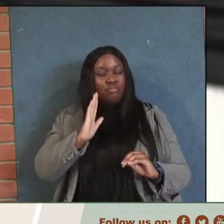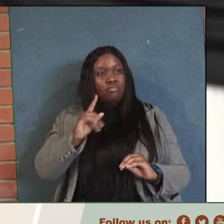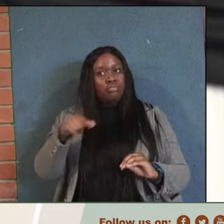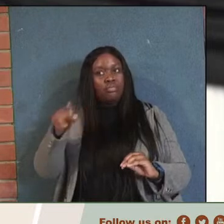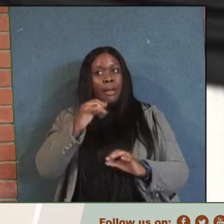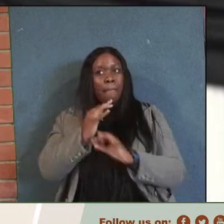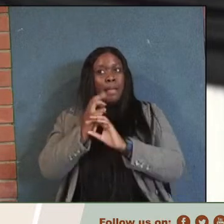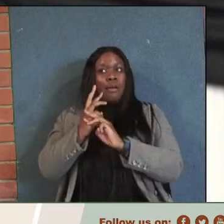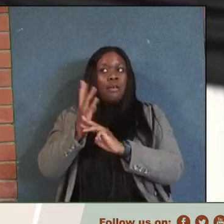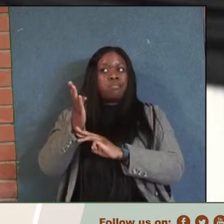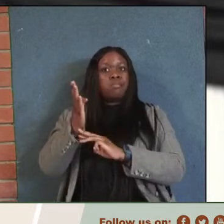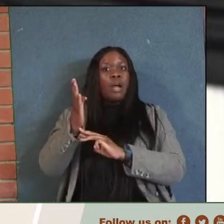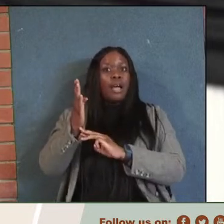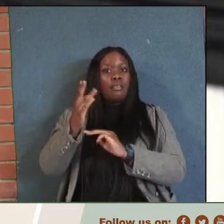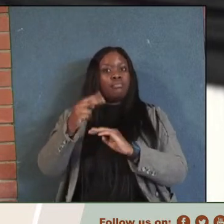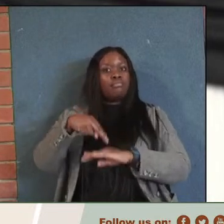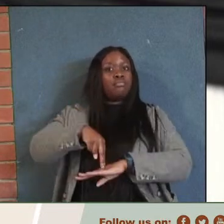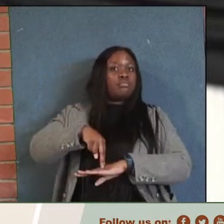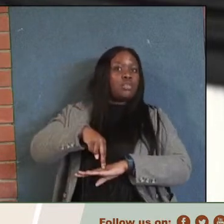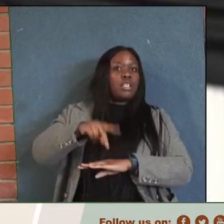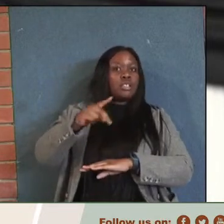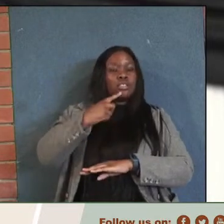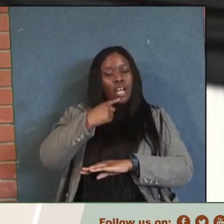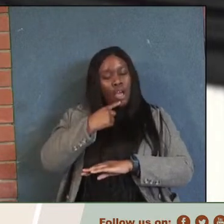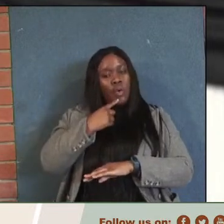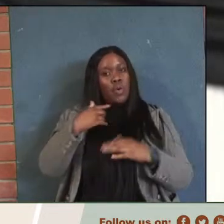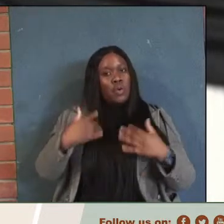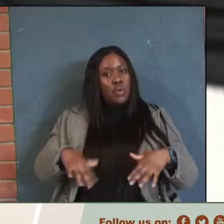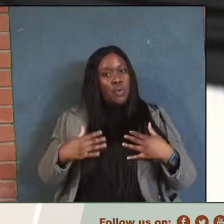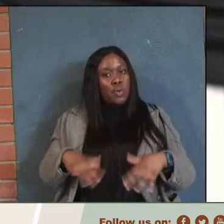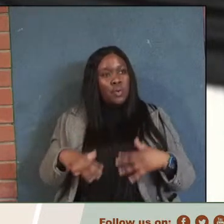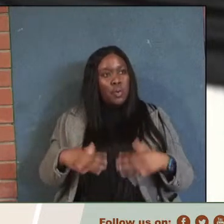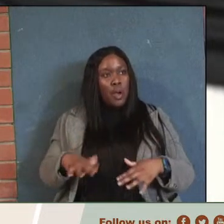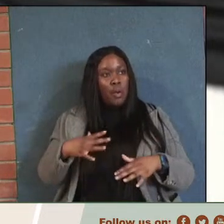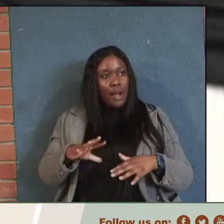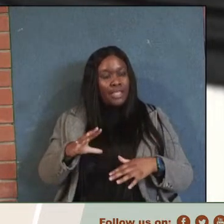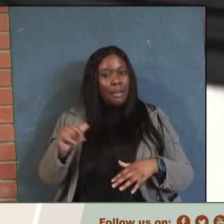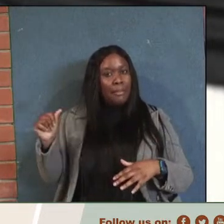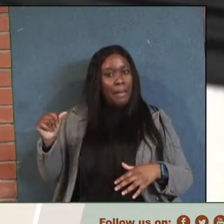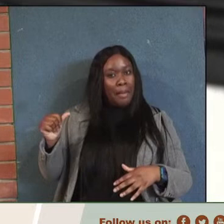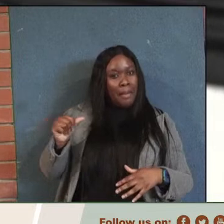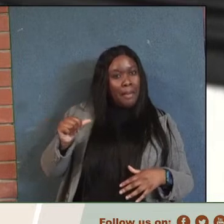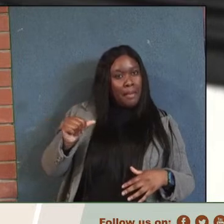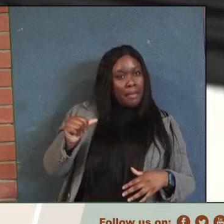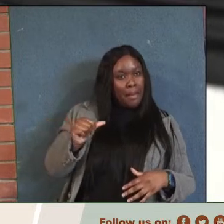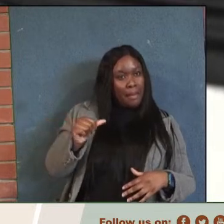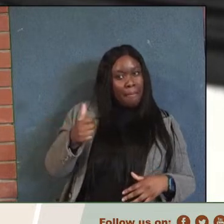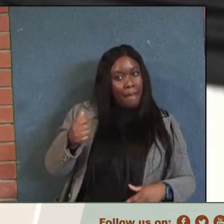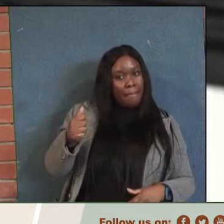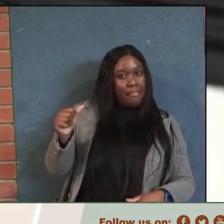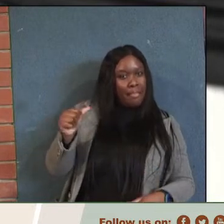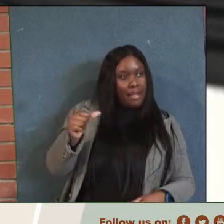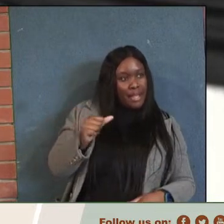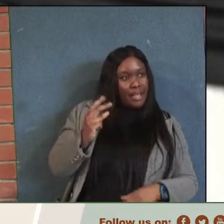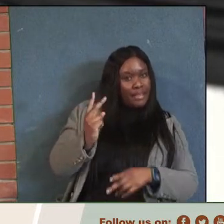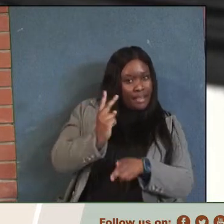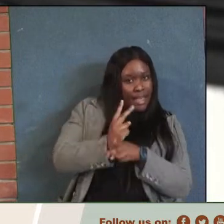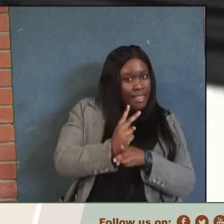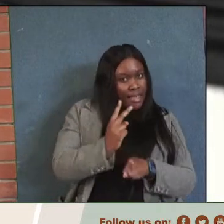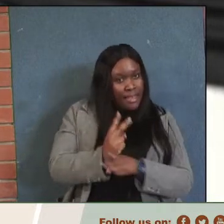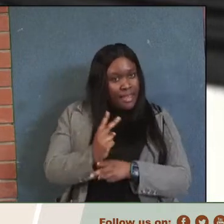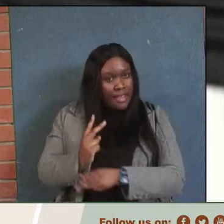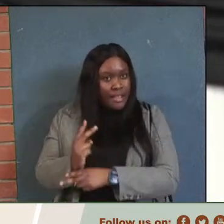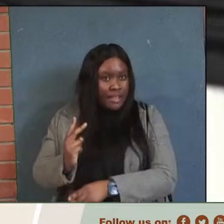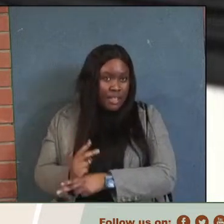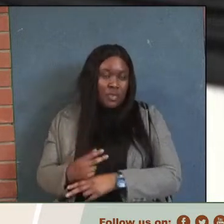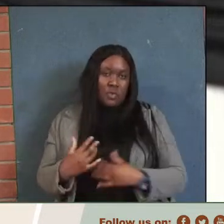there, they were really saying, can we have a rewind? Can you do it again?